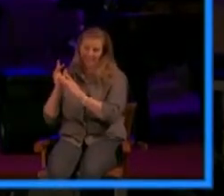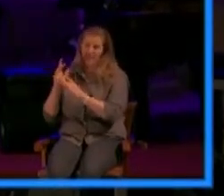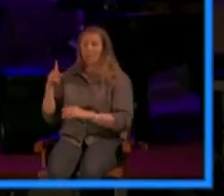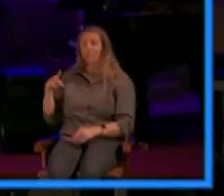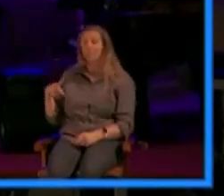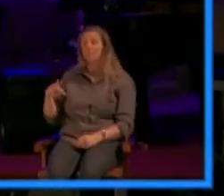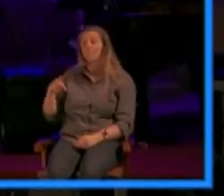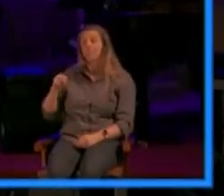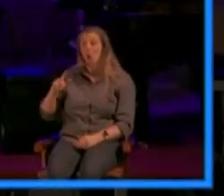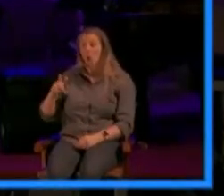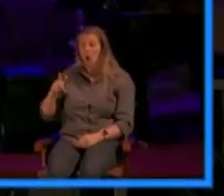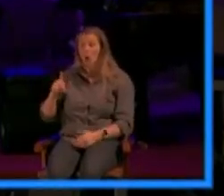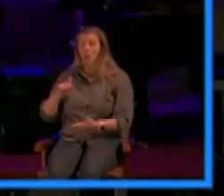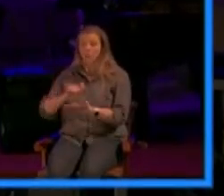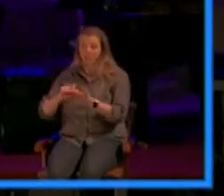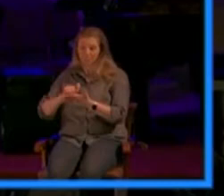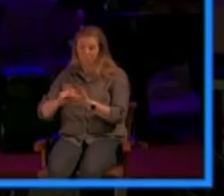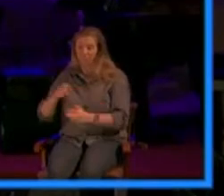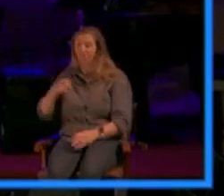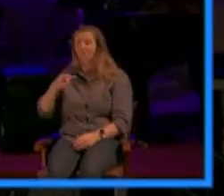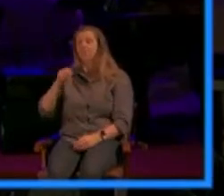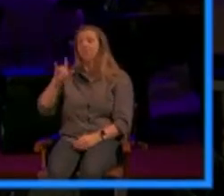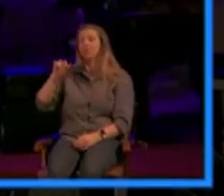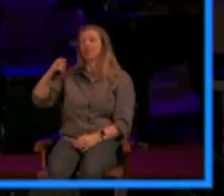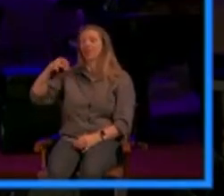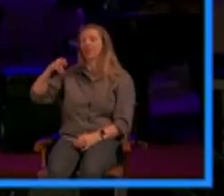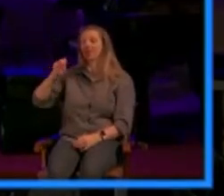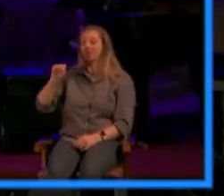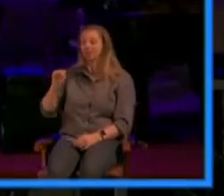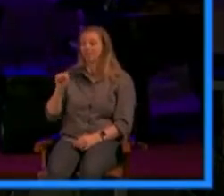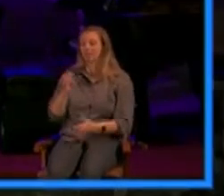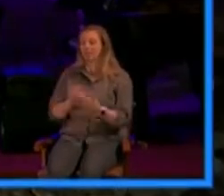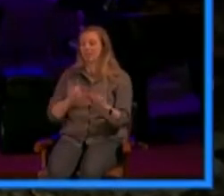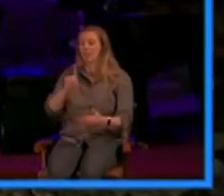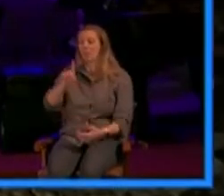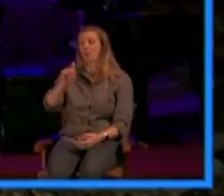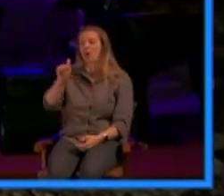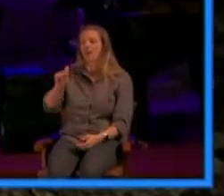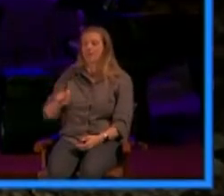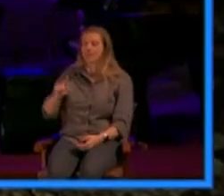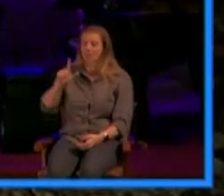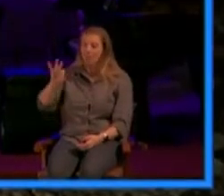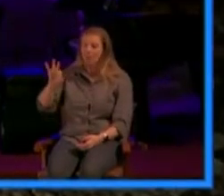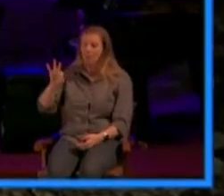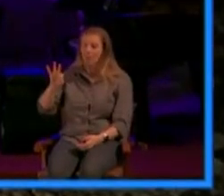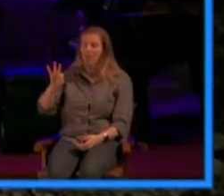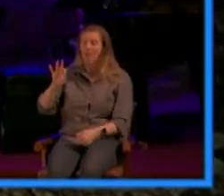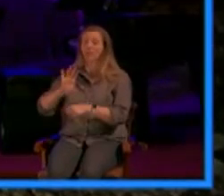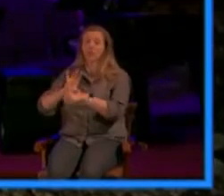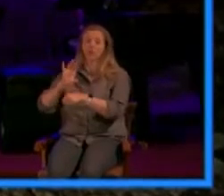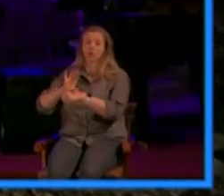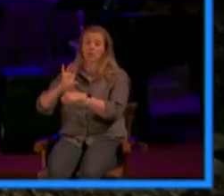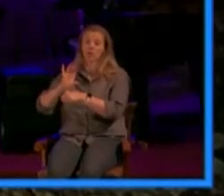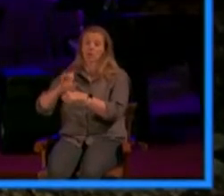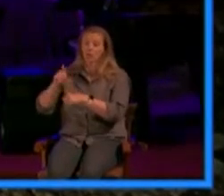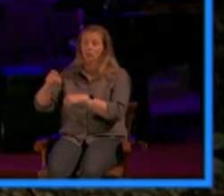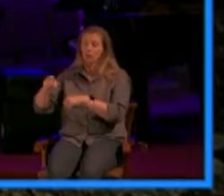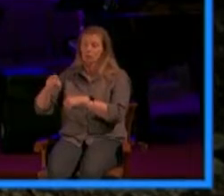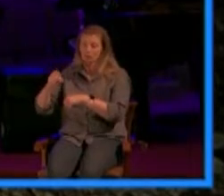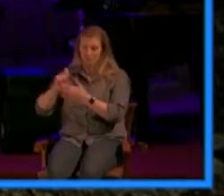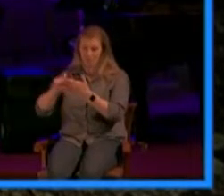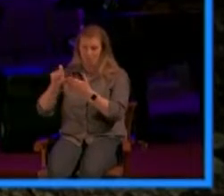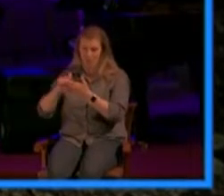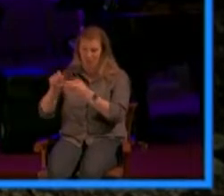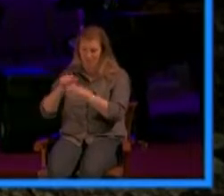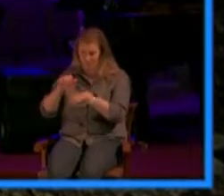Philippians chapter 1 and verse 29. When he's speaking again to the church there at Philippi, and he says it this way, for it has been granted